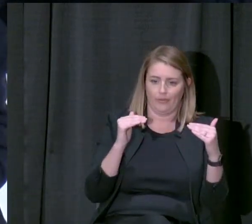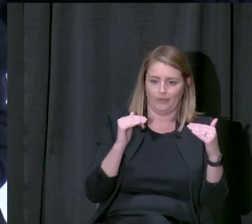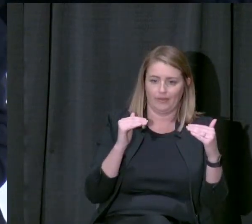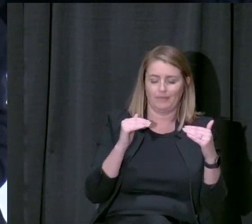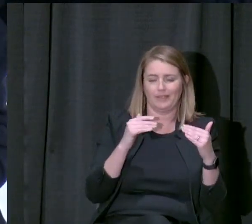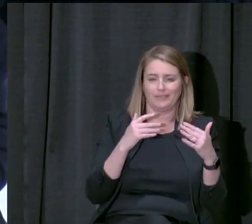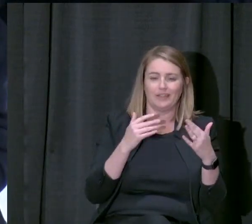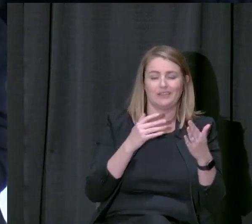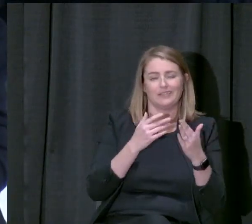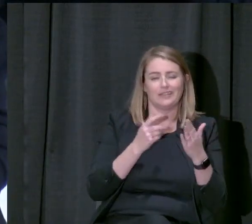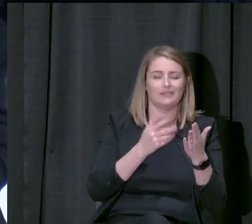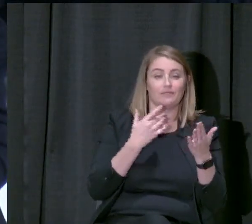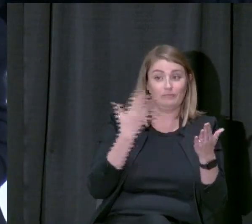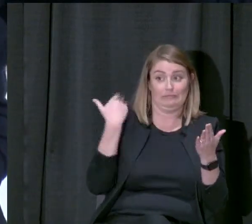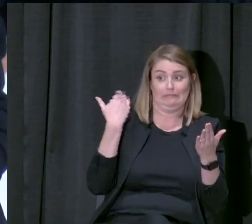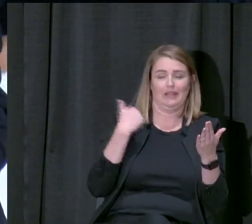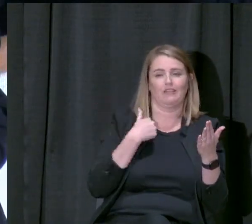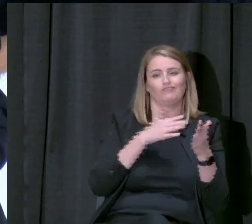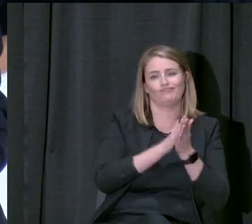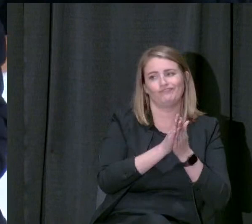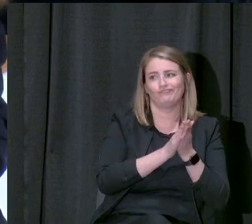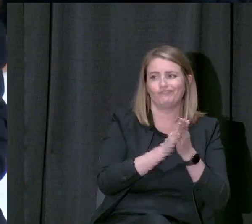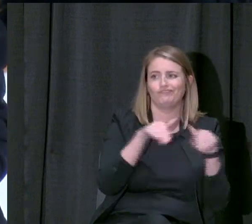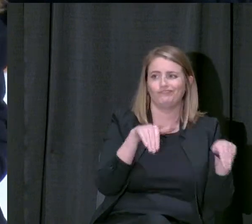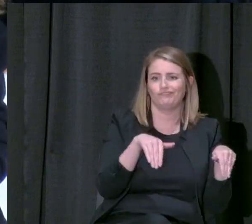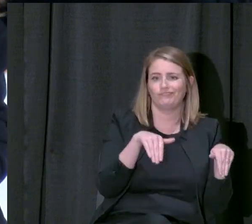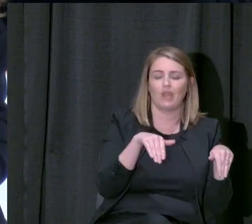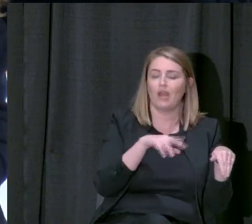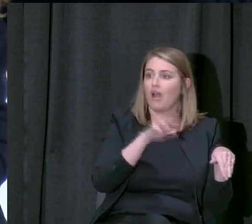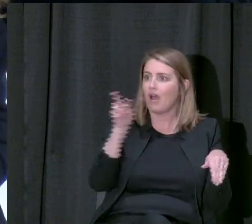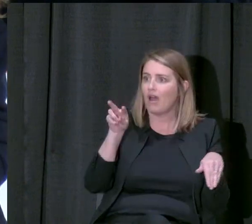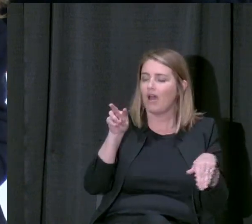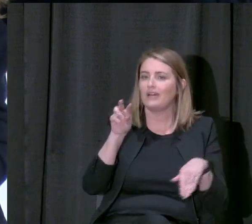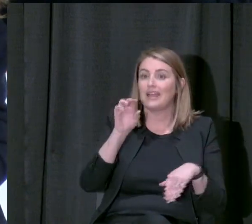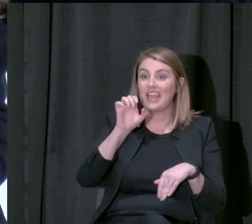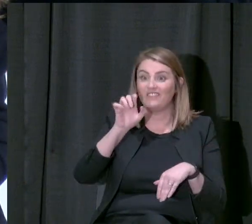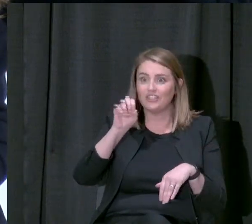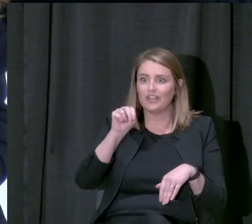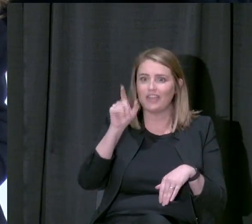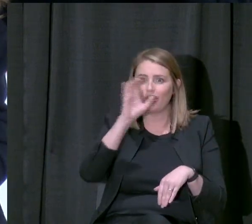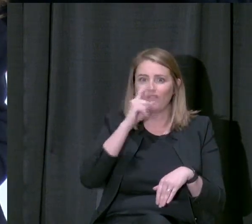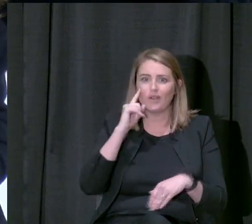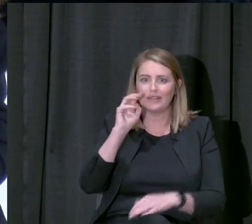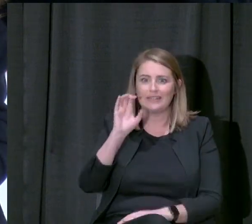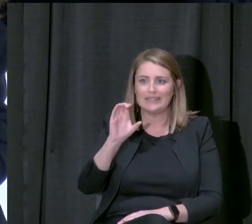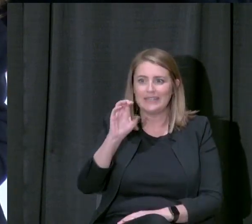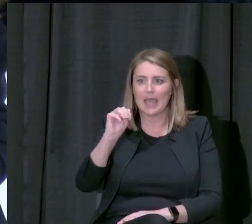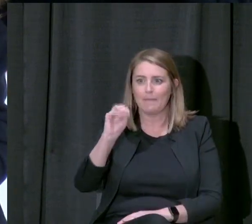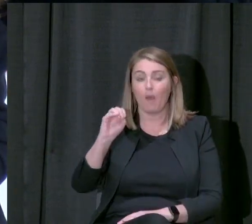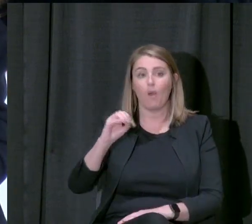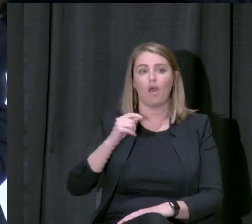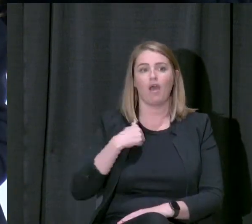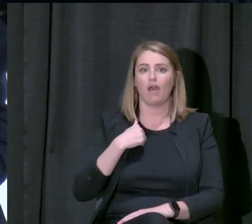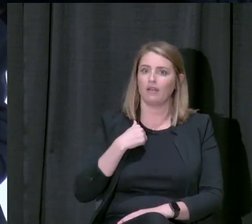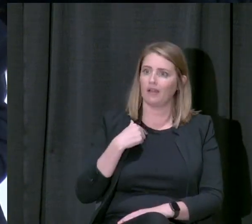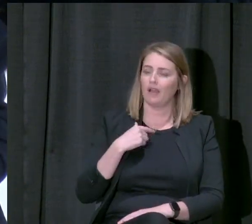demotivated. And then I saw that Envision was looking for a CMO. And I thought, well, can I turn something that I've always hidden and been a disability